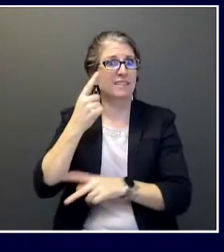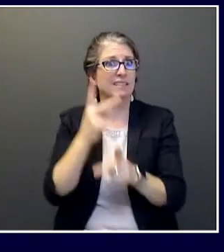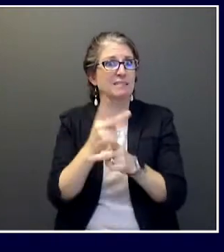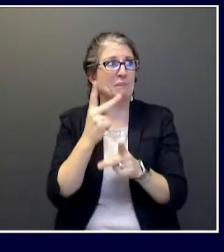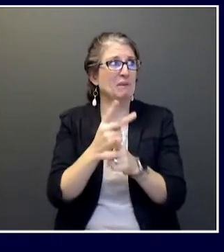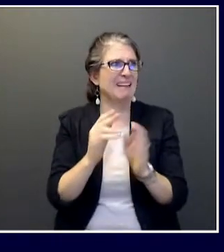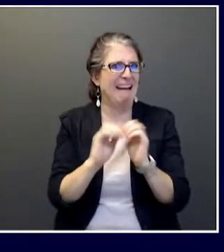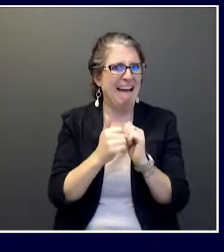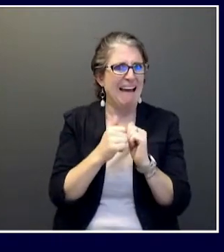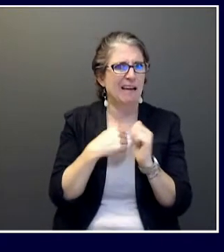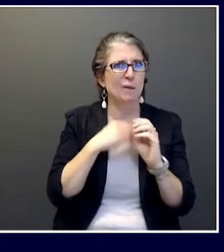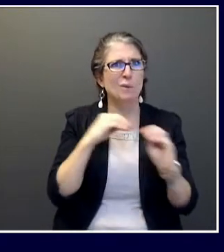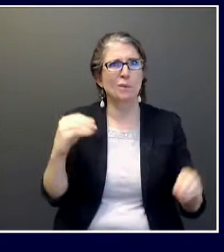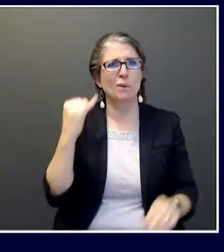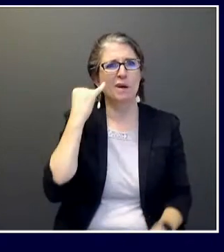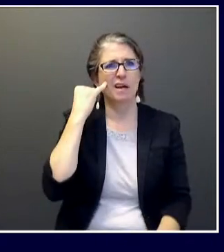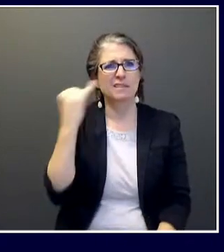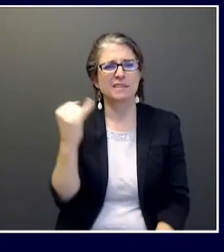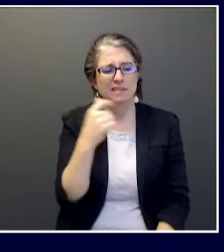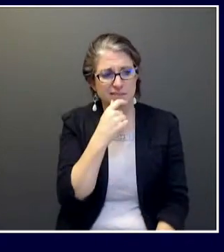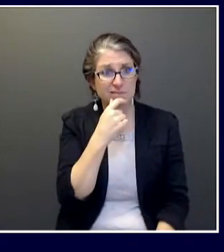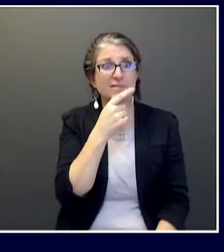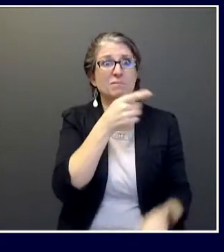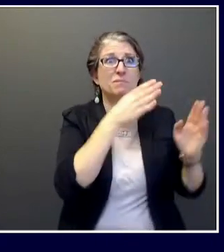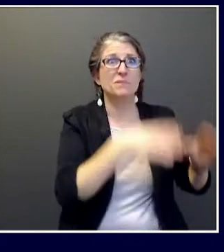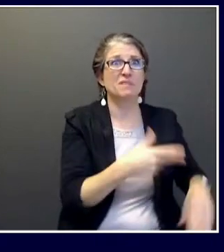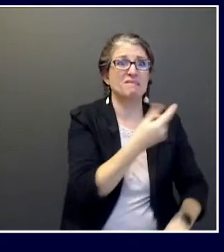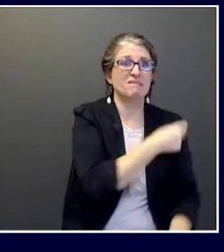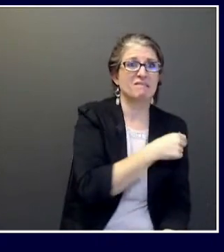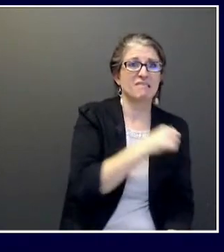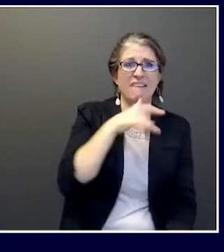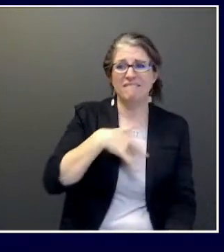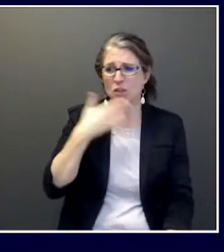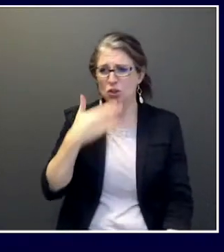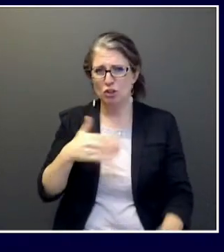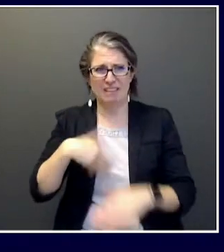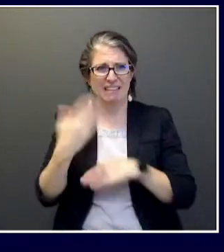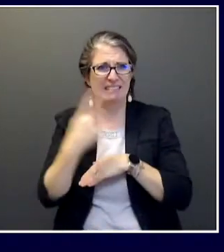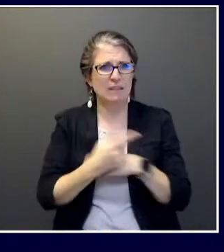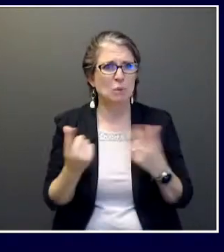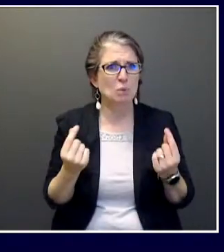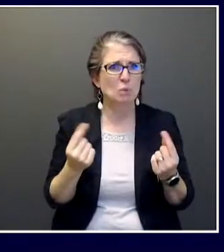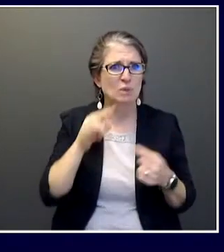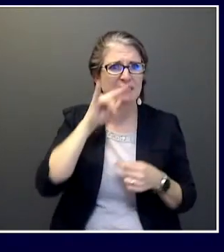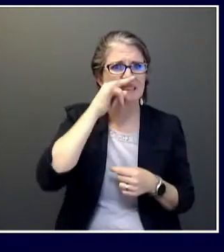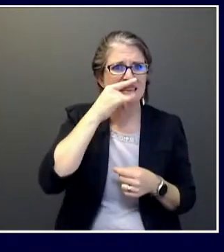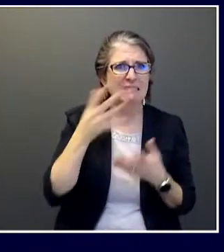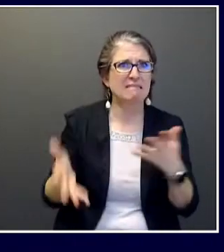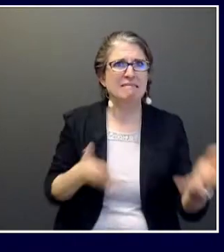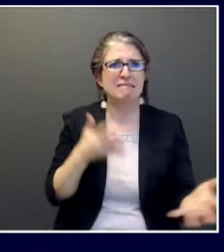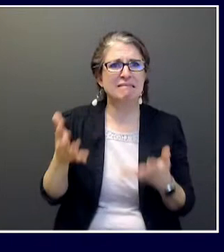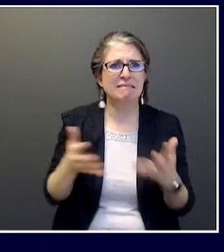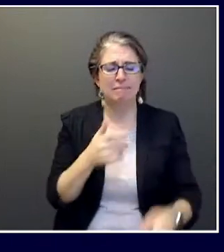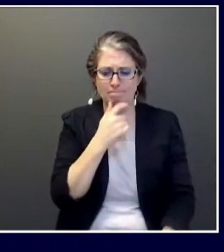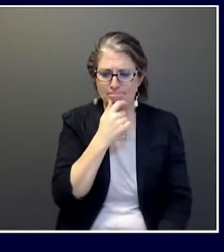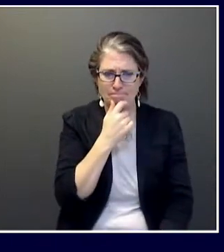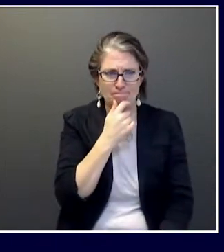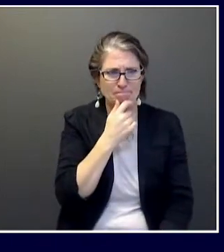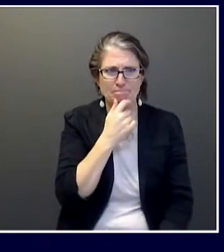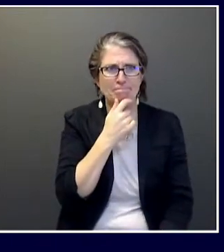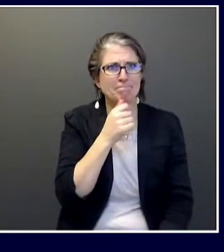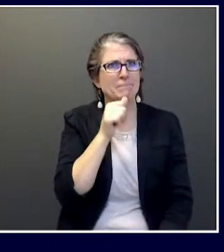or effects of the vaccine, but we're certainly happy to look into it. I'll flip it around. We do work with our community